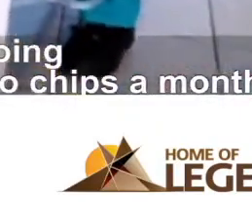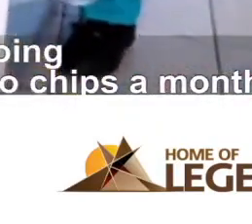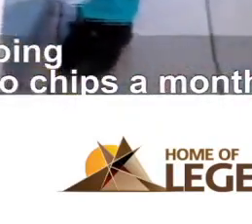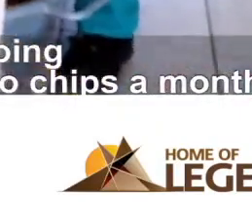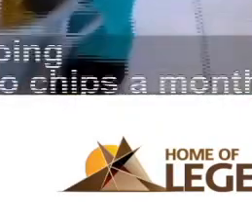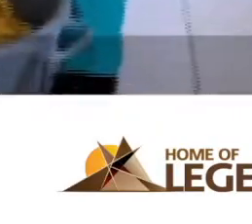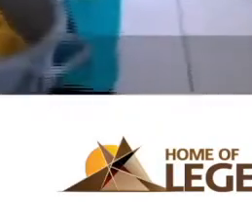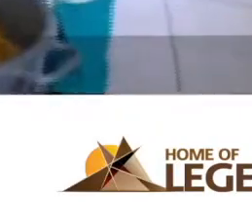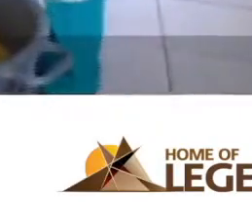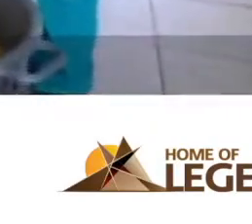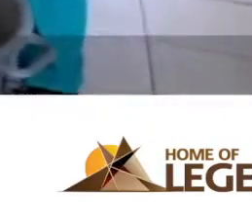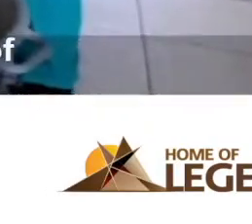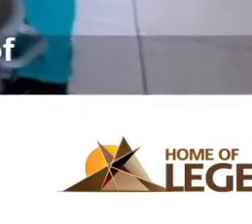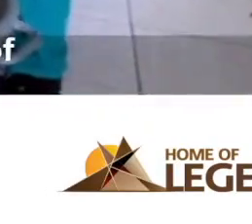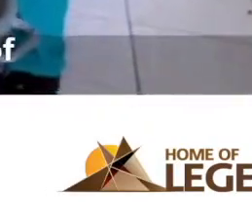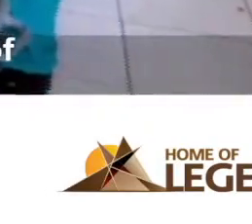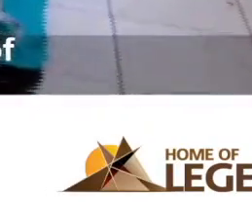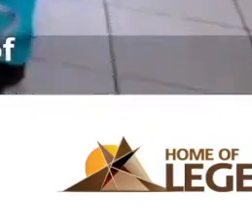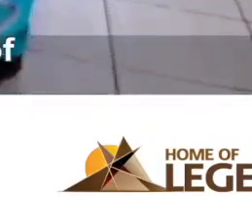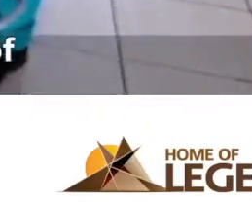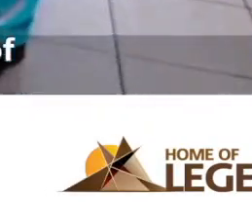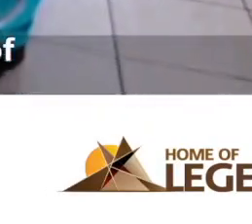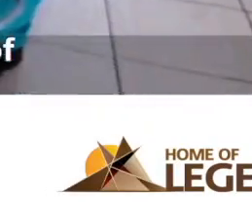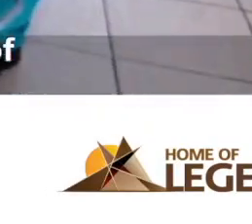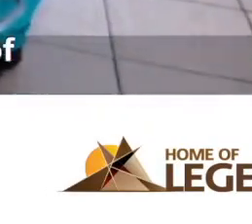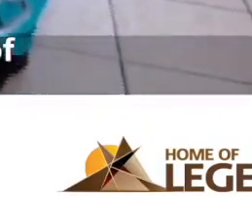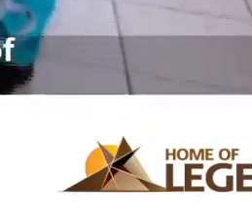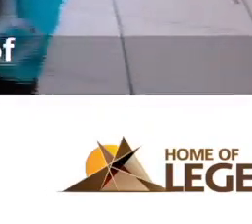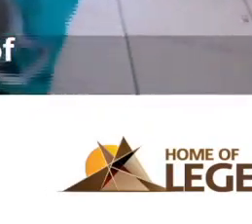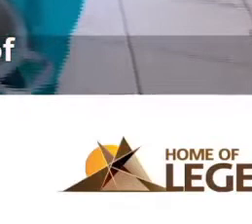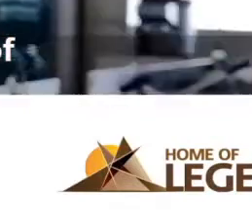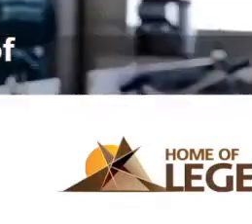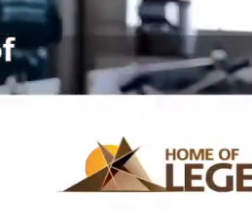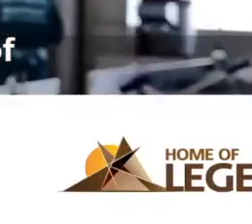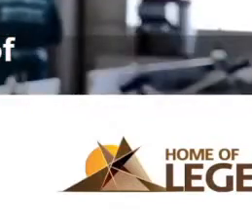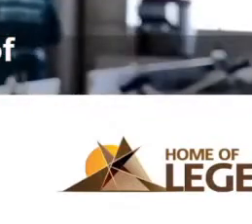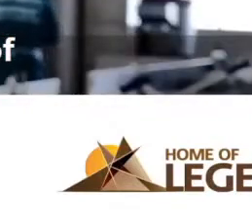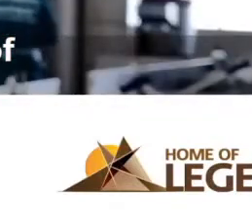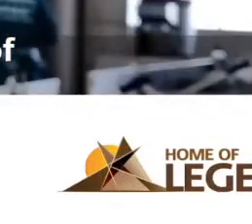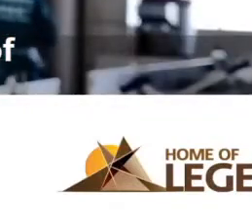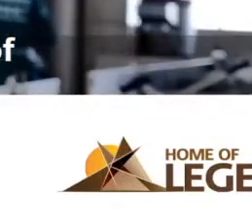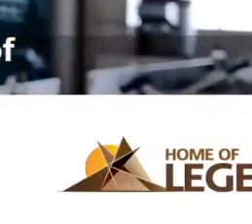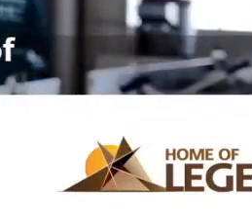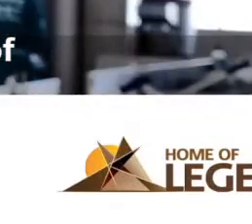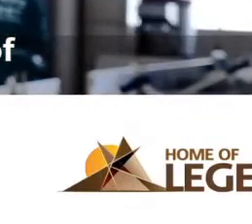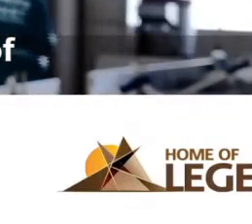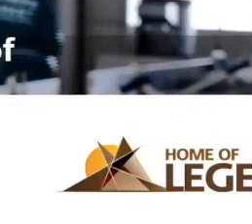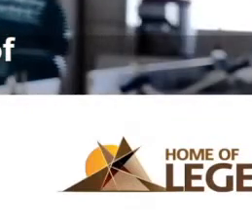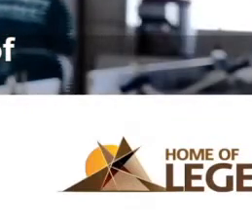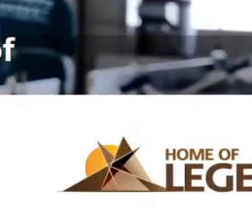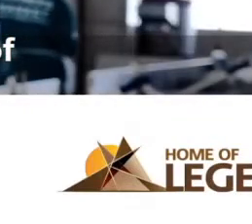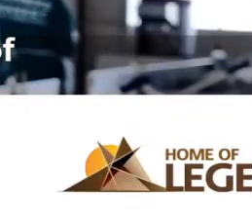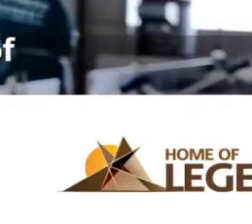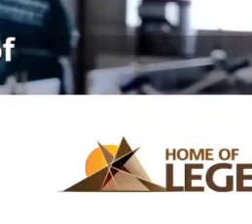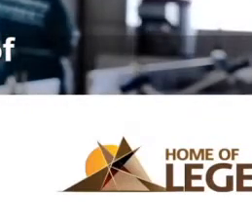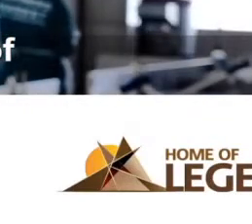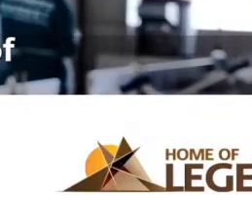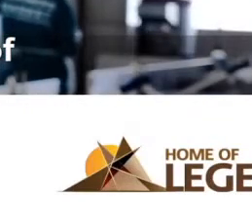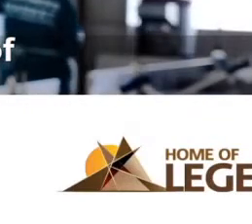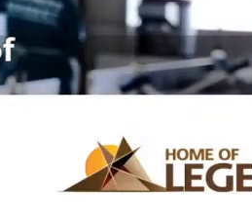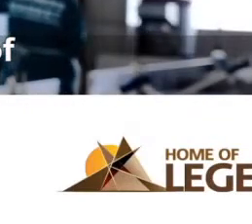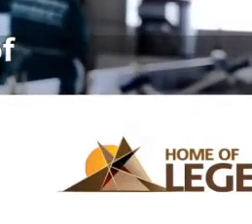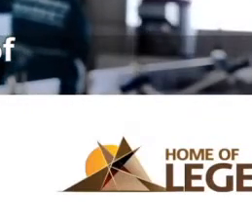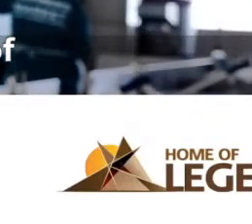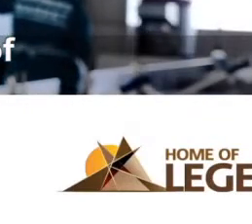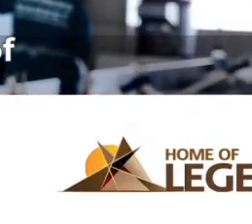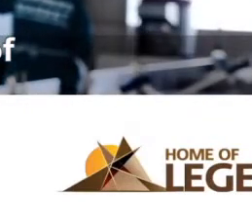potato chips a month. I stay in contact with the Department of Agriculture. As late